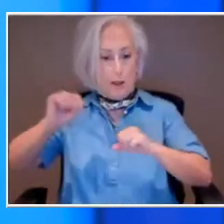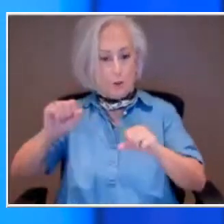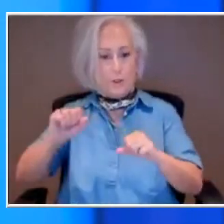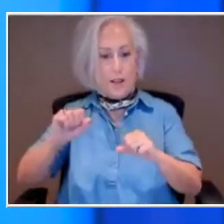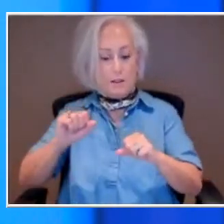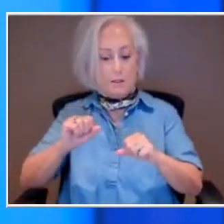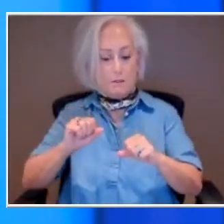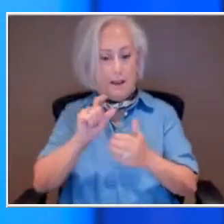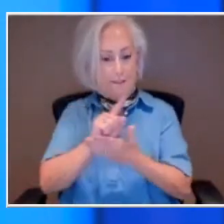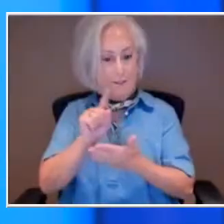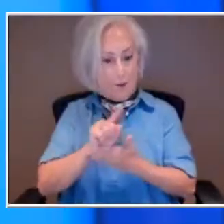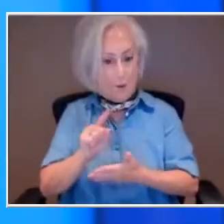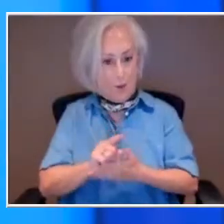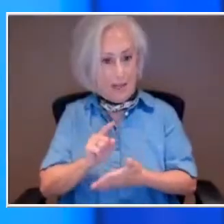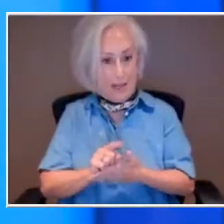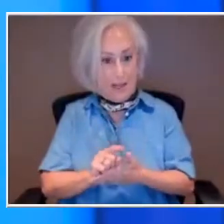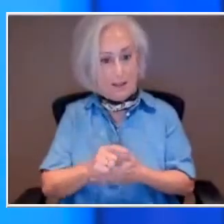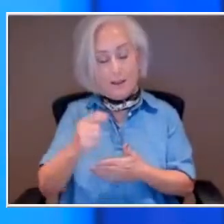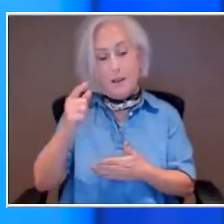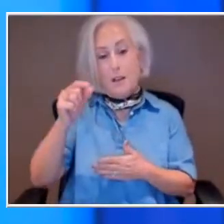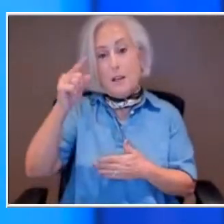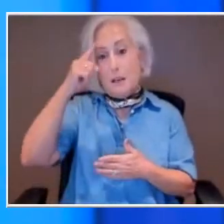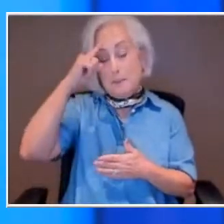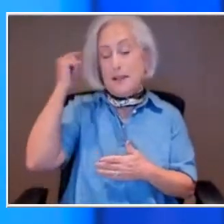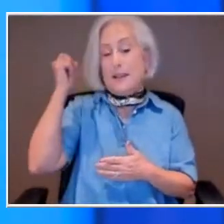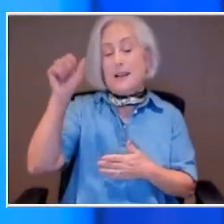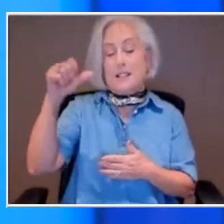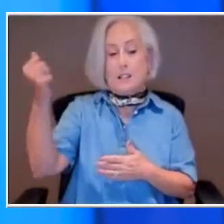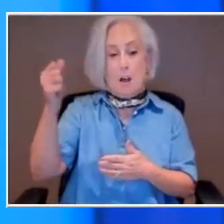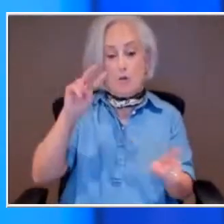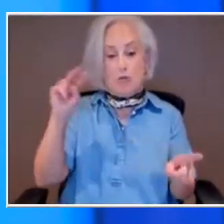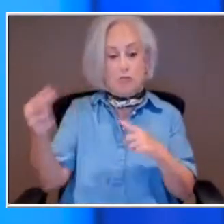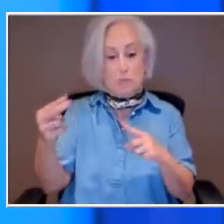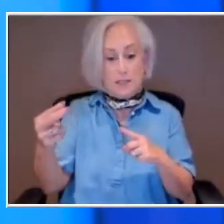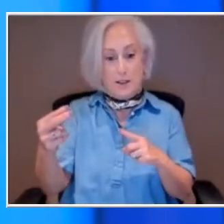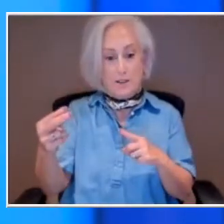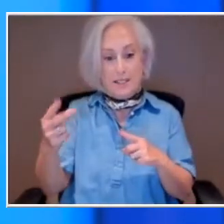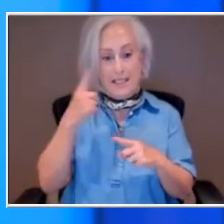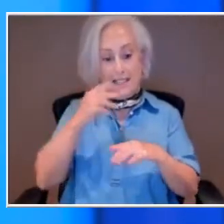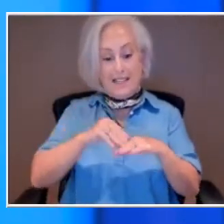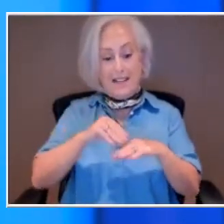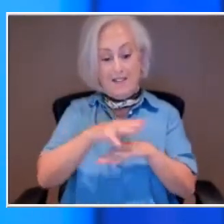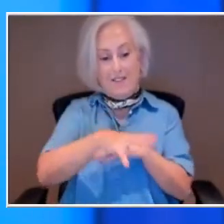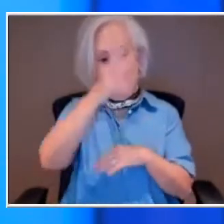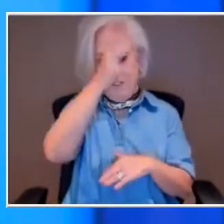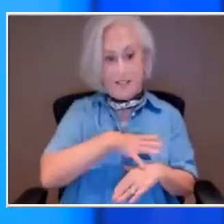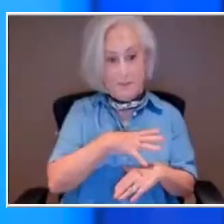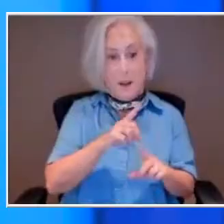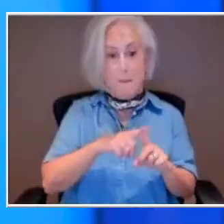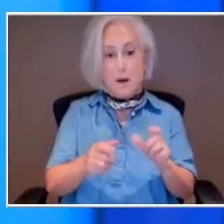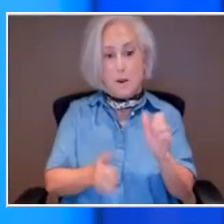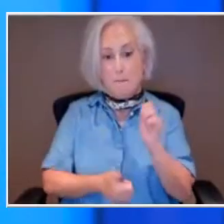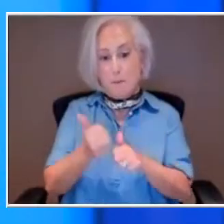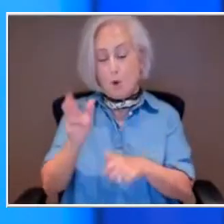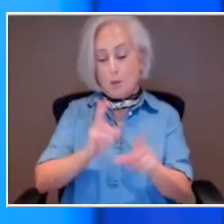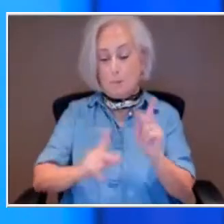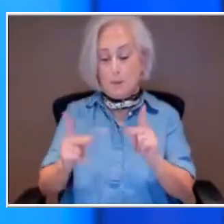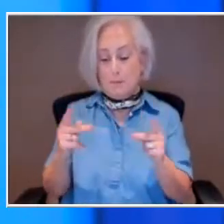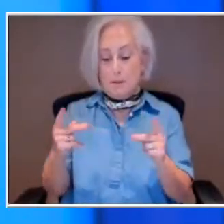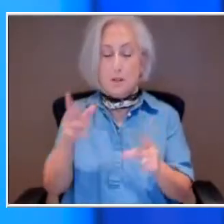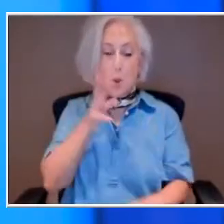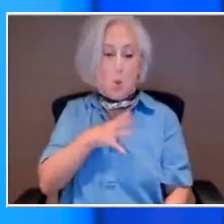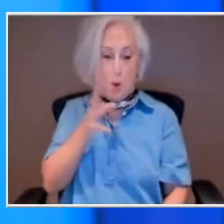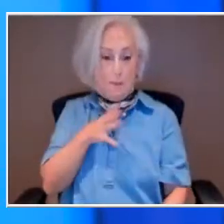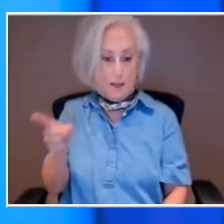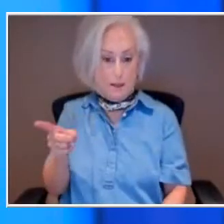Because the other aspect is, especially when it affects men, but the dominant population with breast cancer are women.